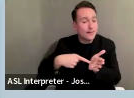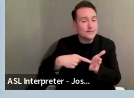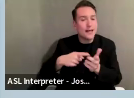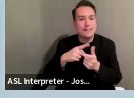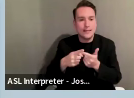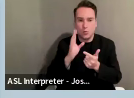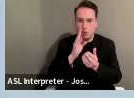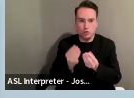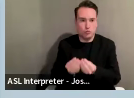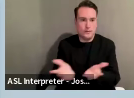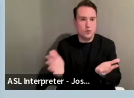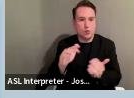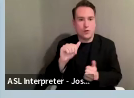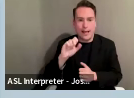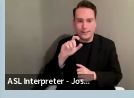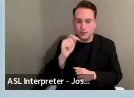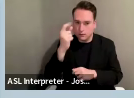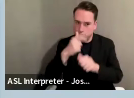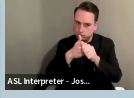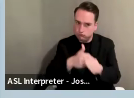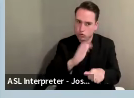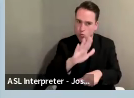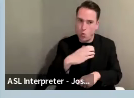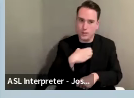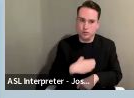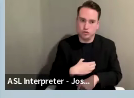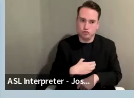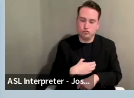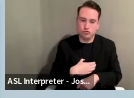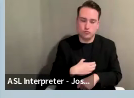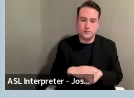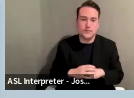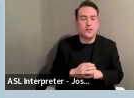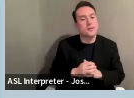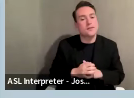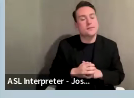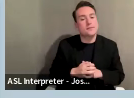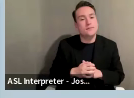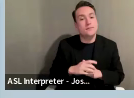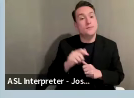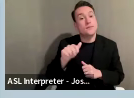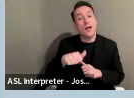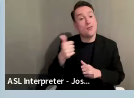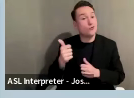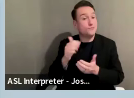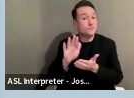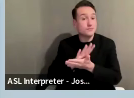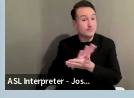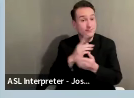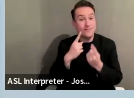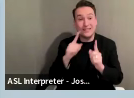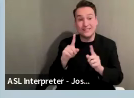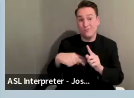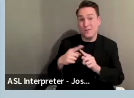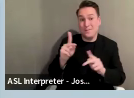to your wishes that you have expressed in your trust when you were alive and with it. And then the only other document that's effective when people pass